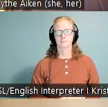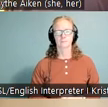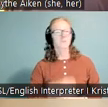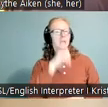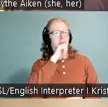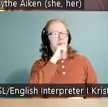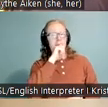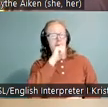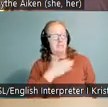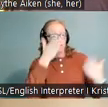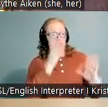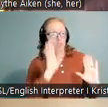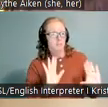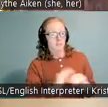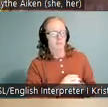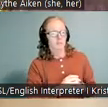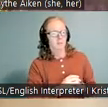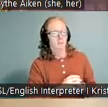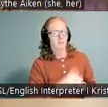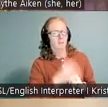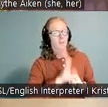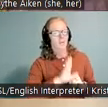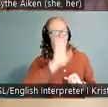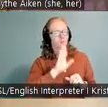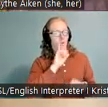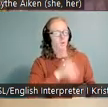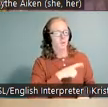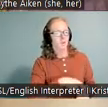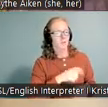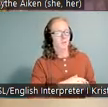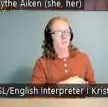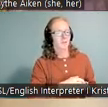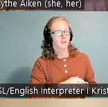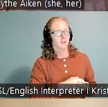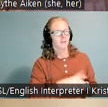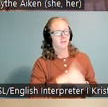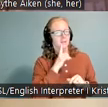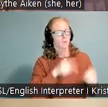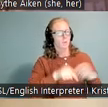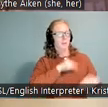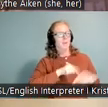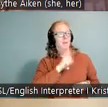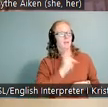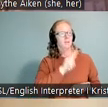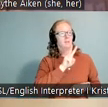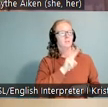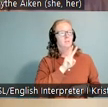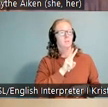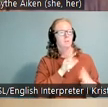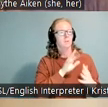suggestion, the hand's been up for a minute, so this has gone a little bit further back, but two quick points. One